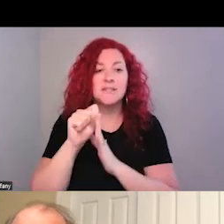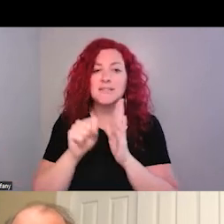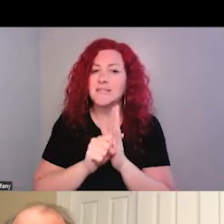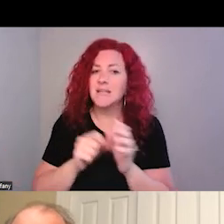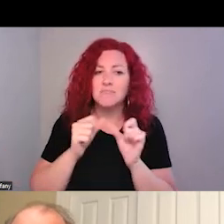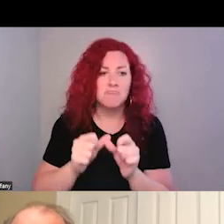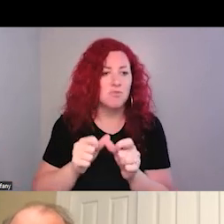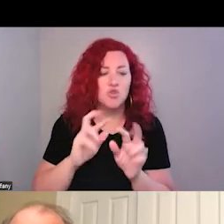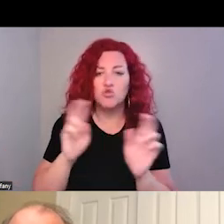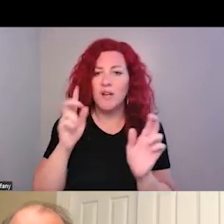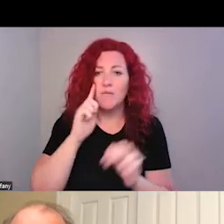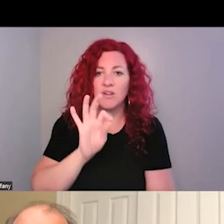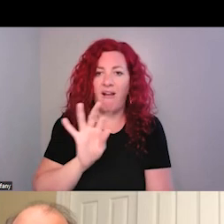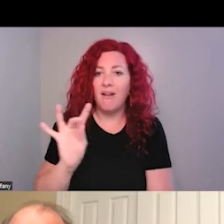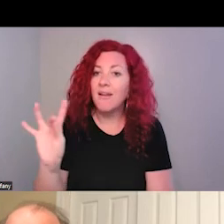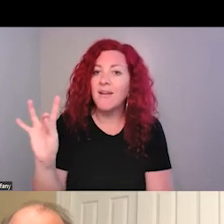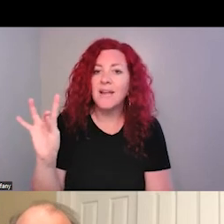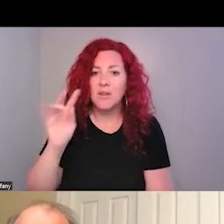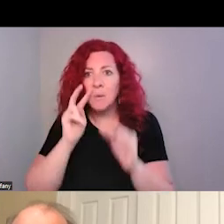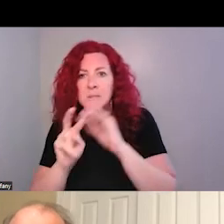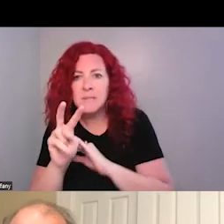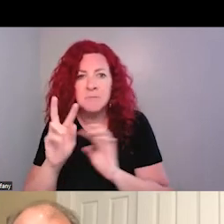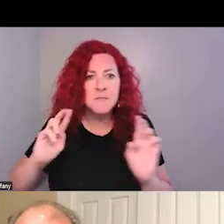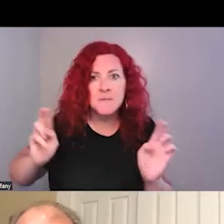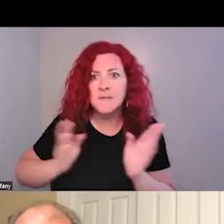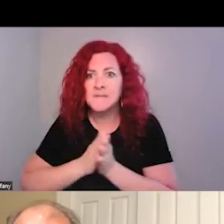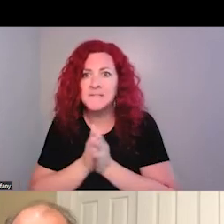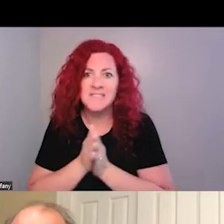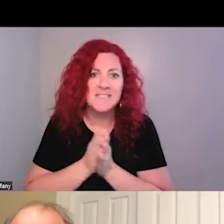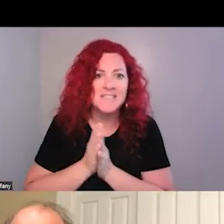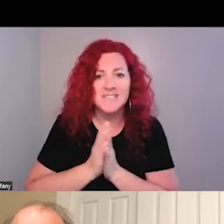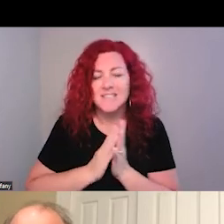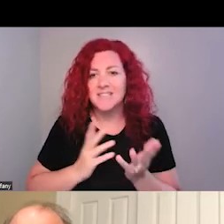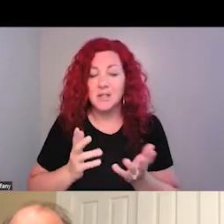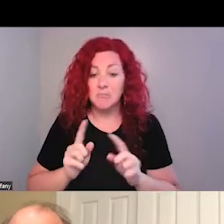readiness. They're anticipating, they're ready, they're anxious,